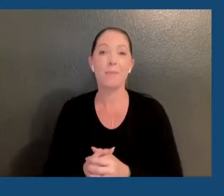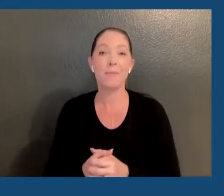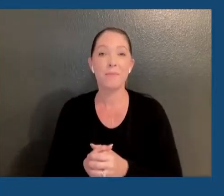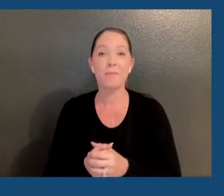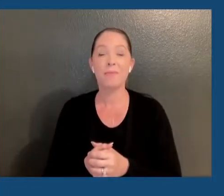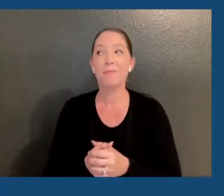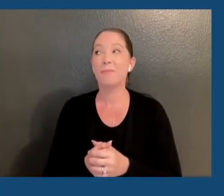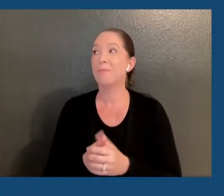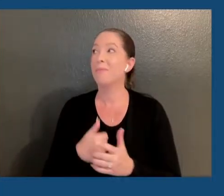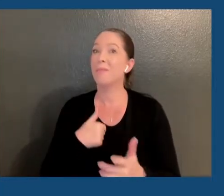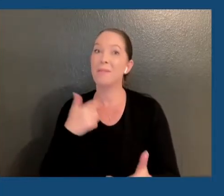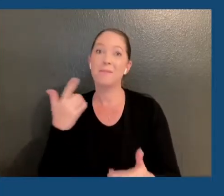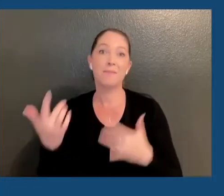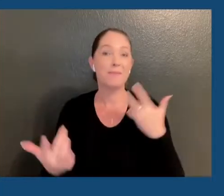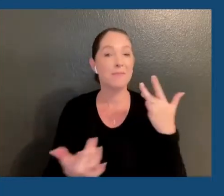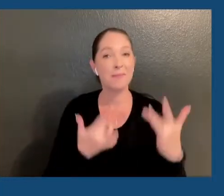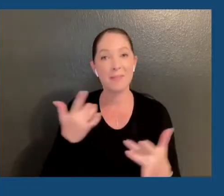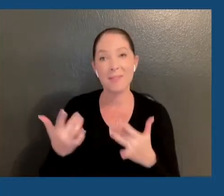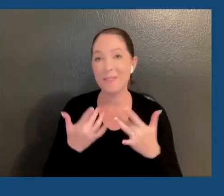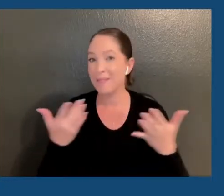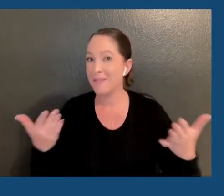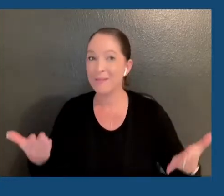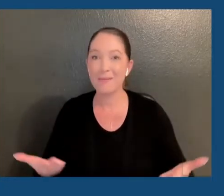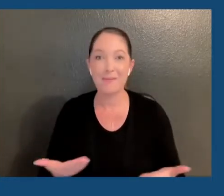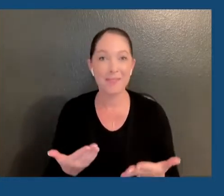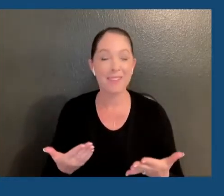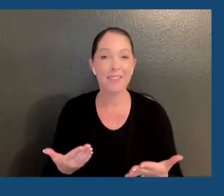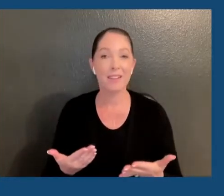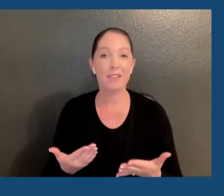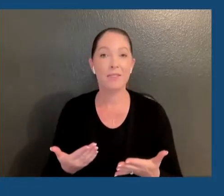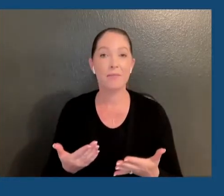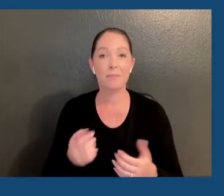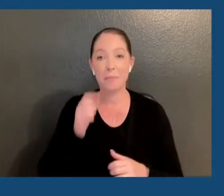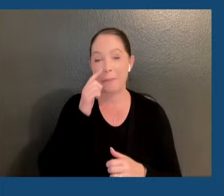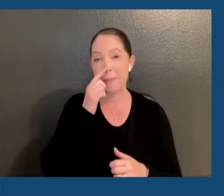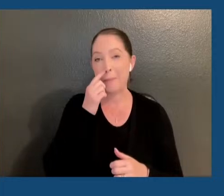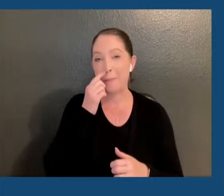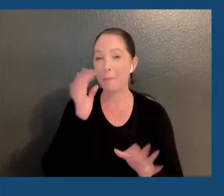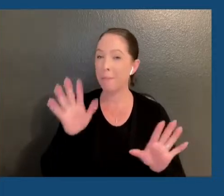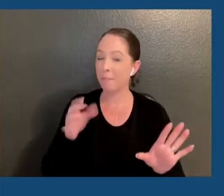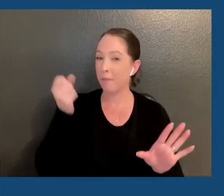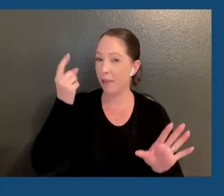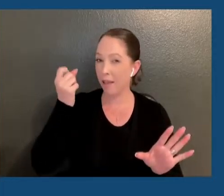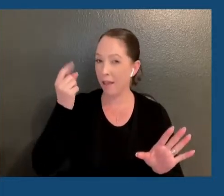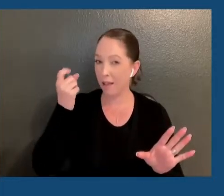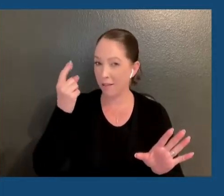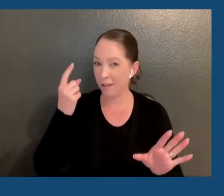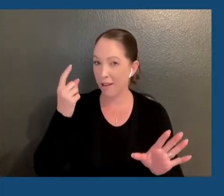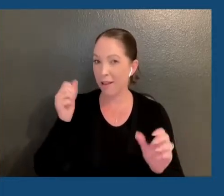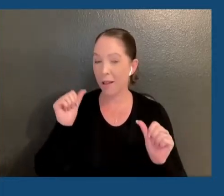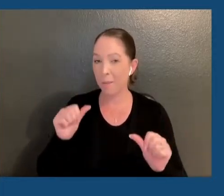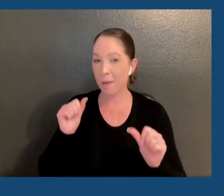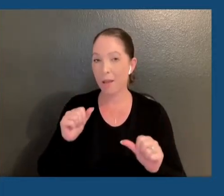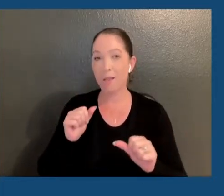how excited I am to be here, although from what I understand, it's possible the supercomputer could.